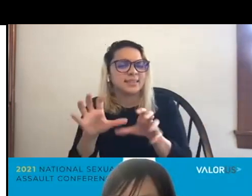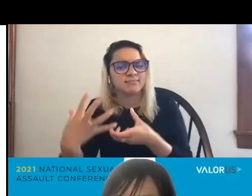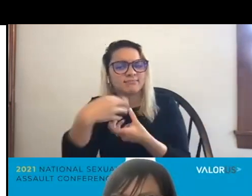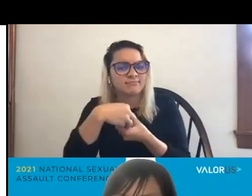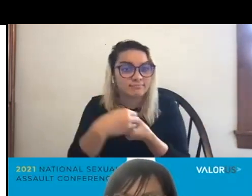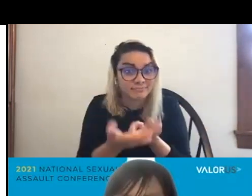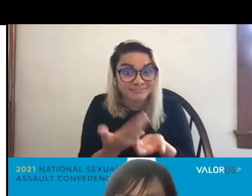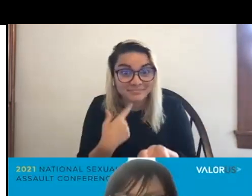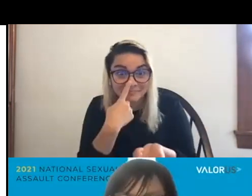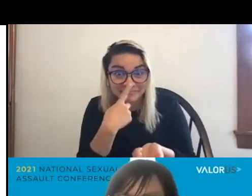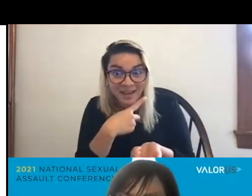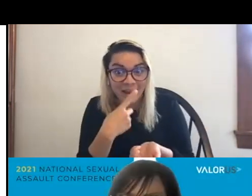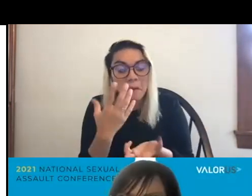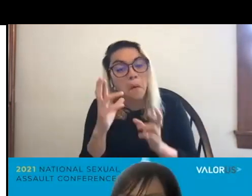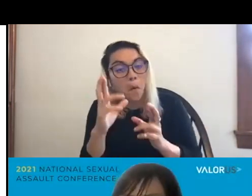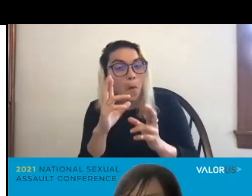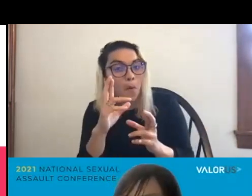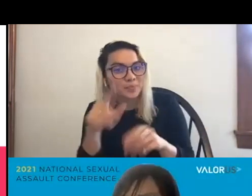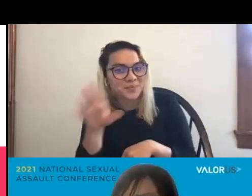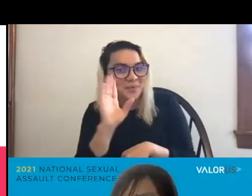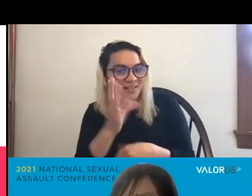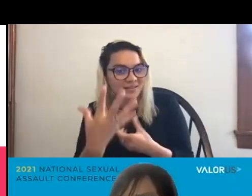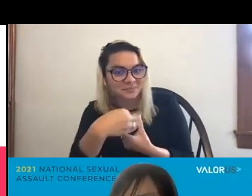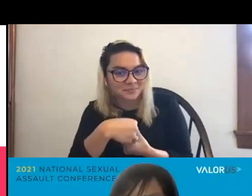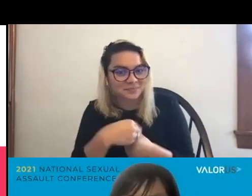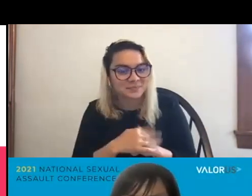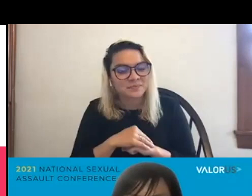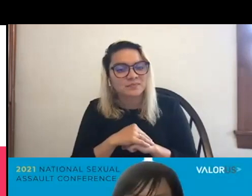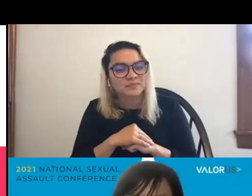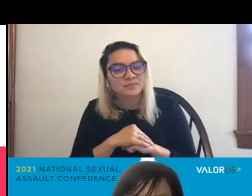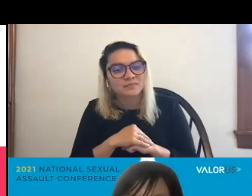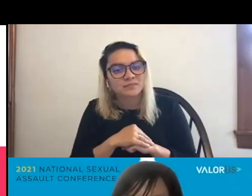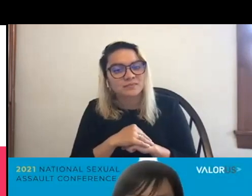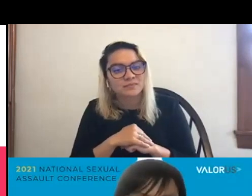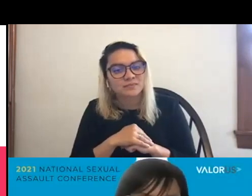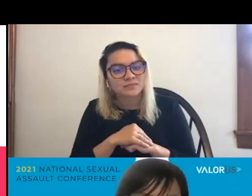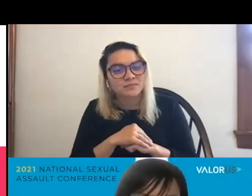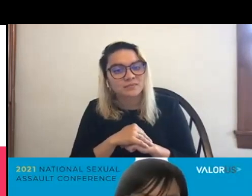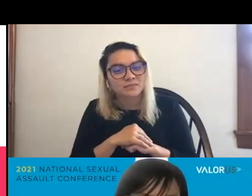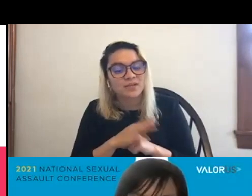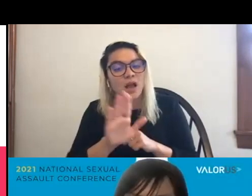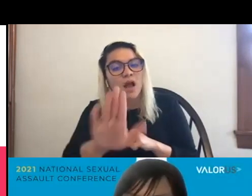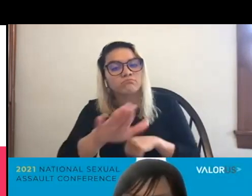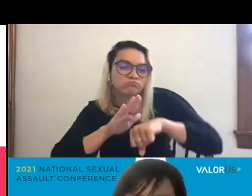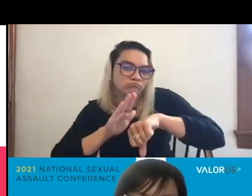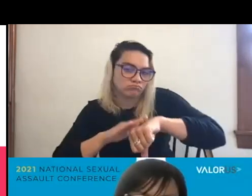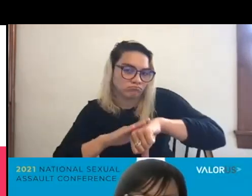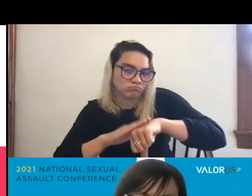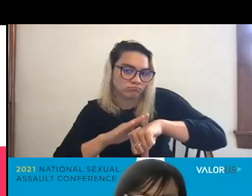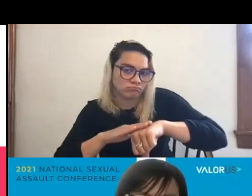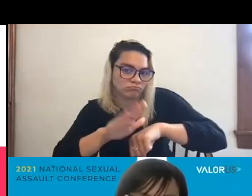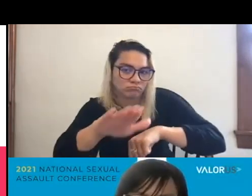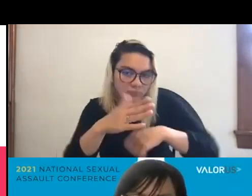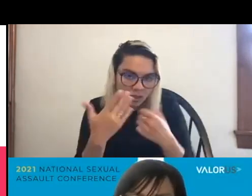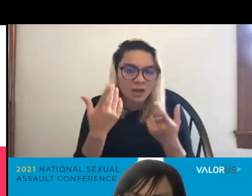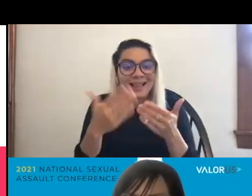you will join us. I do want to provide a heads up that the